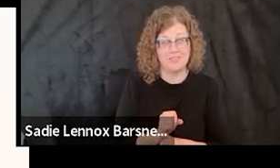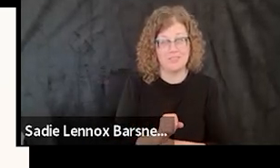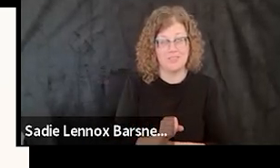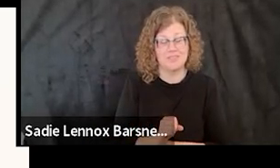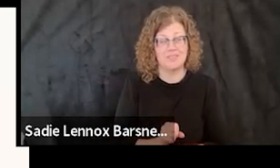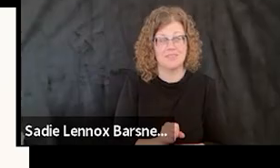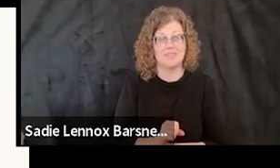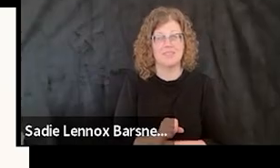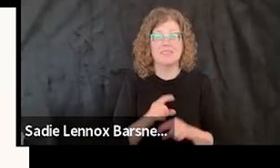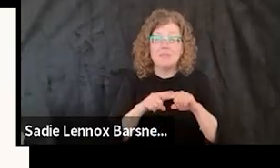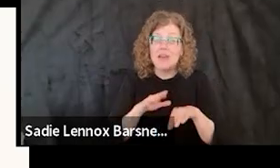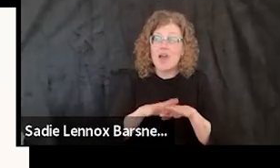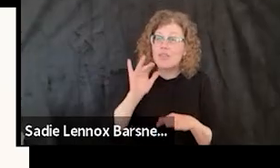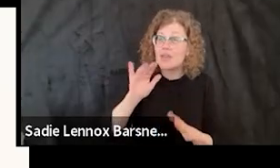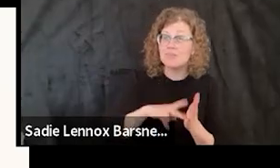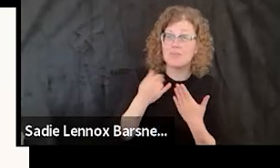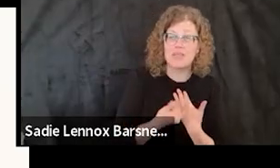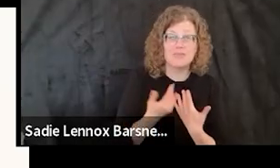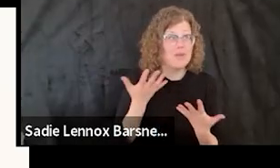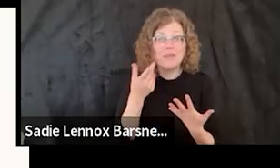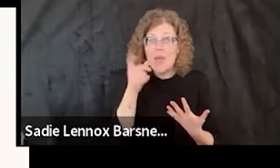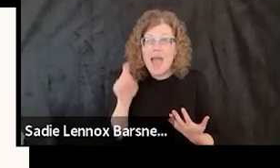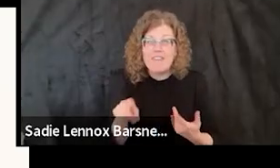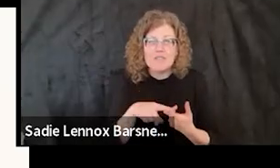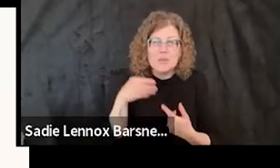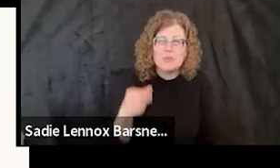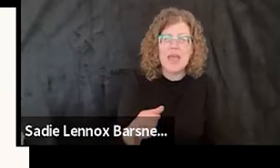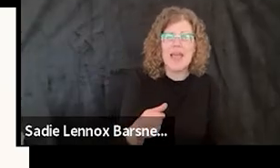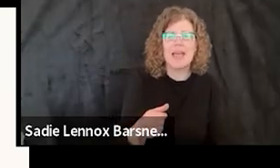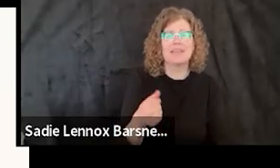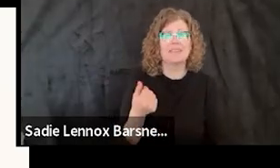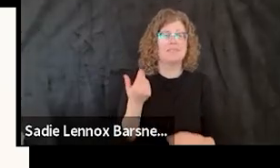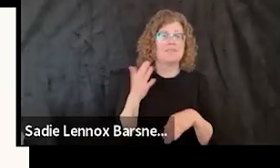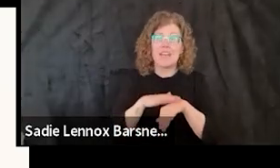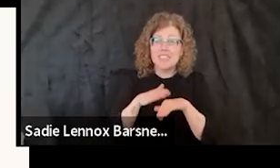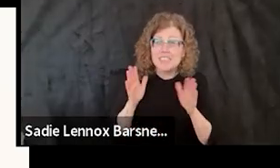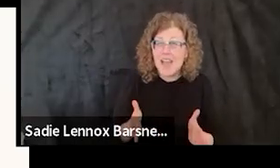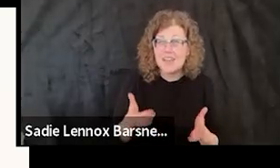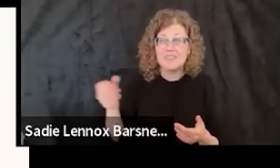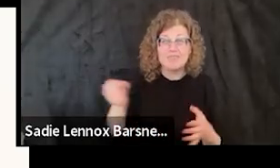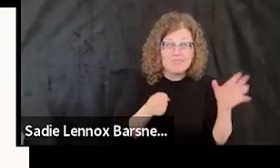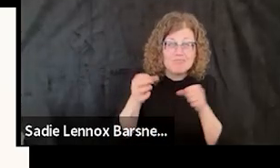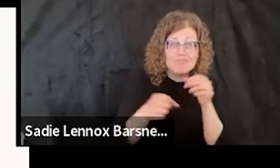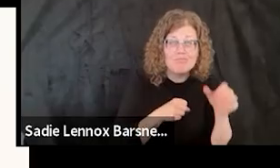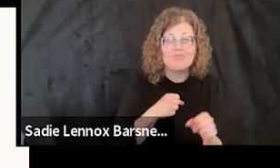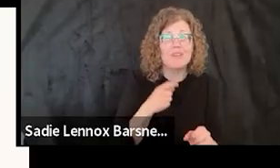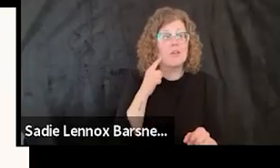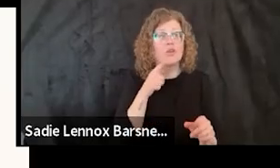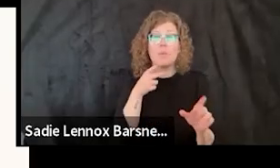project, it might also include compensating consultants, participants, knowledge